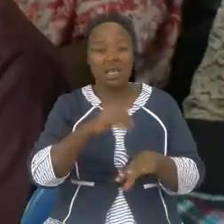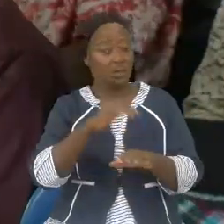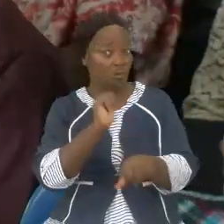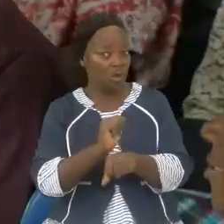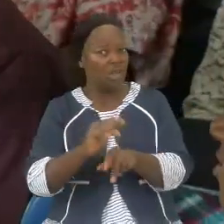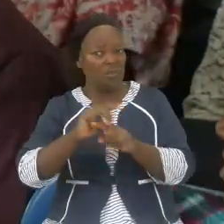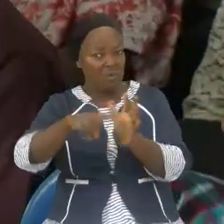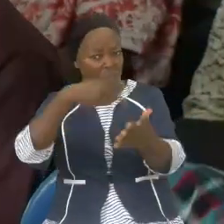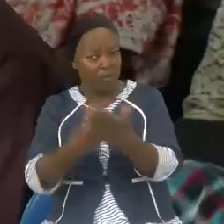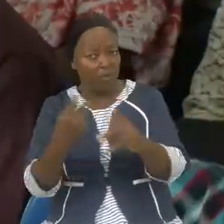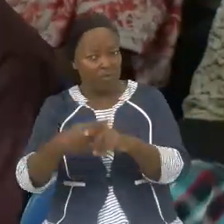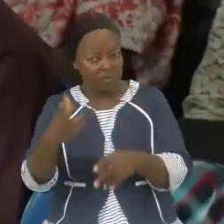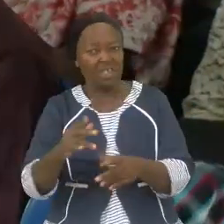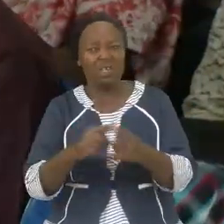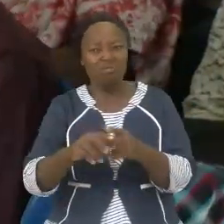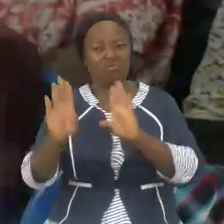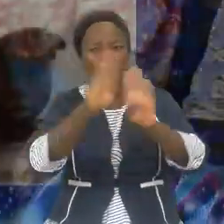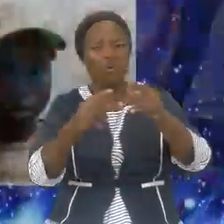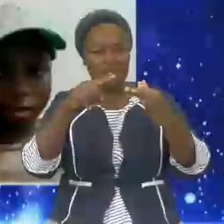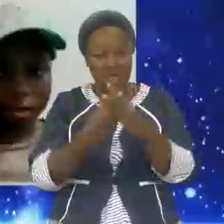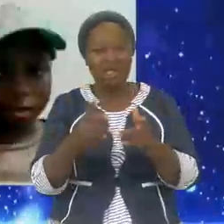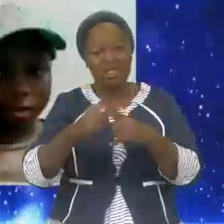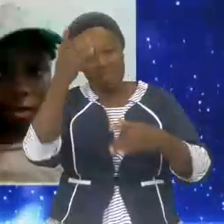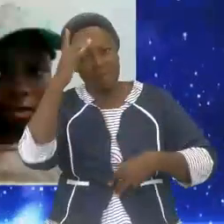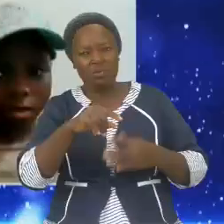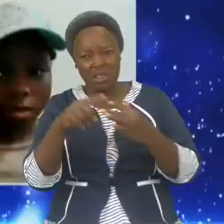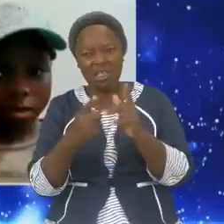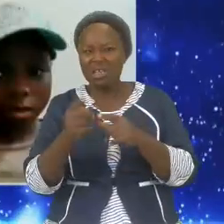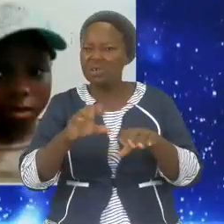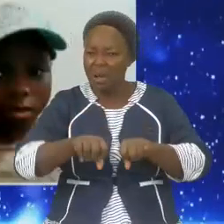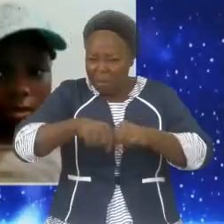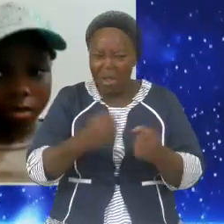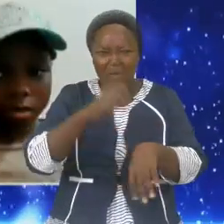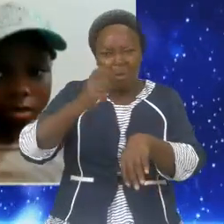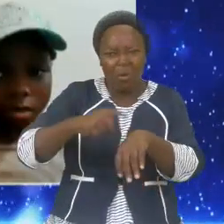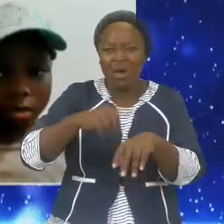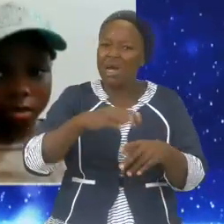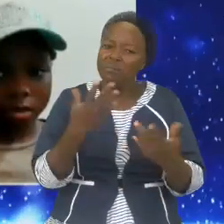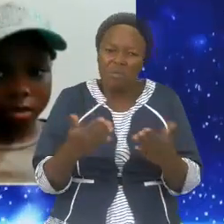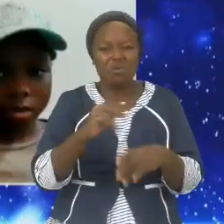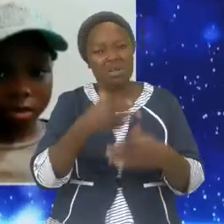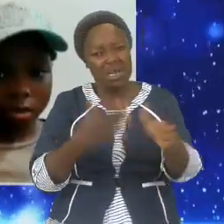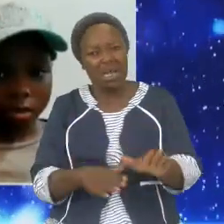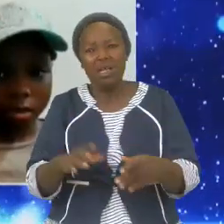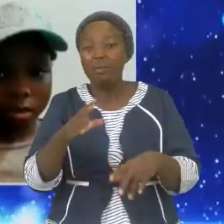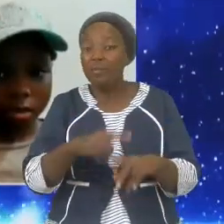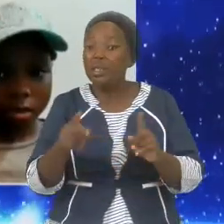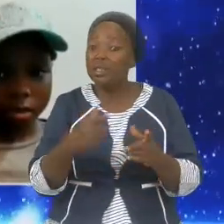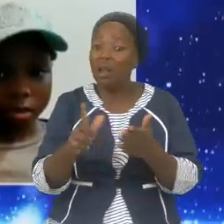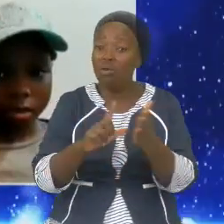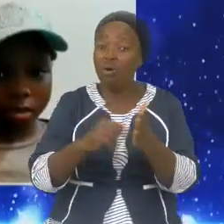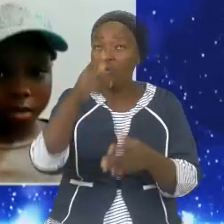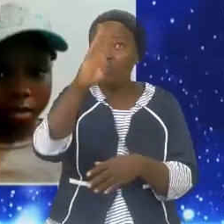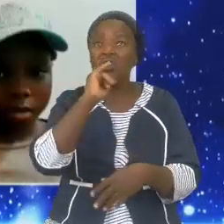begin, sickness will begin, you can crush your bones and you can die. The law of God is there